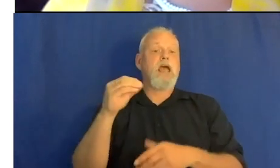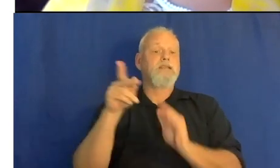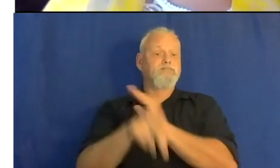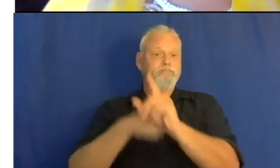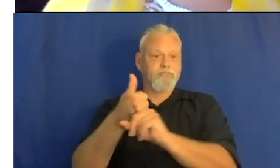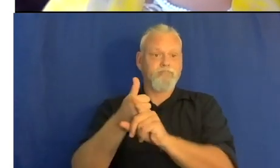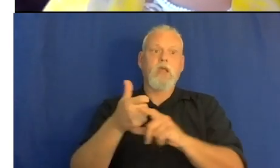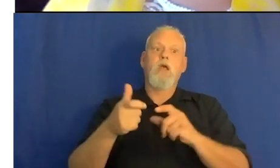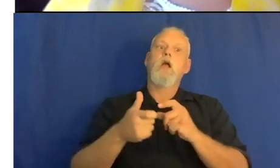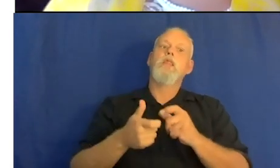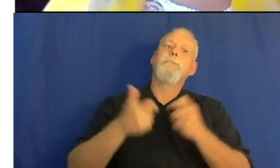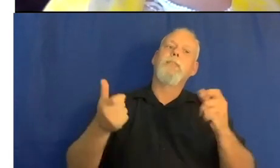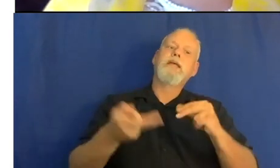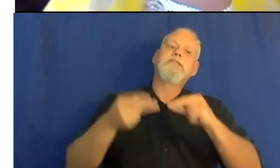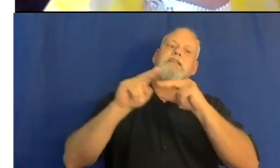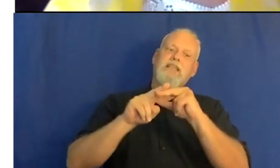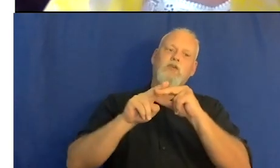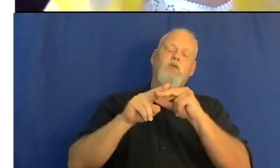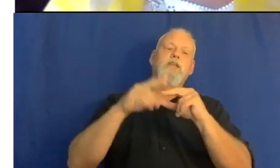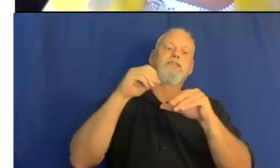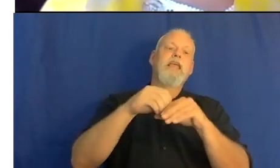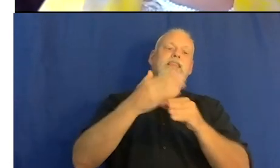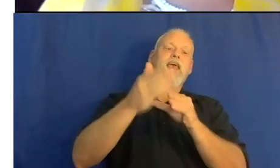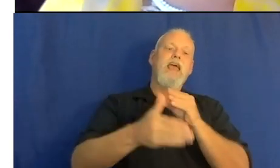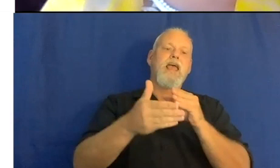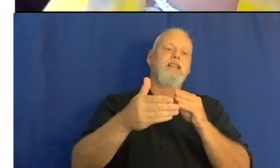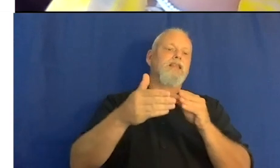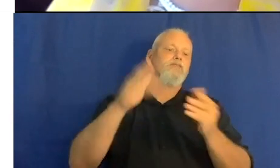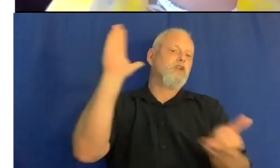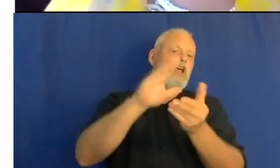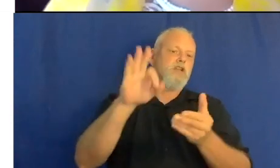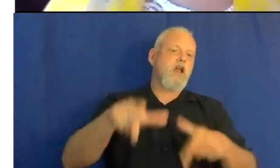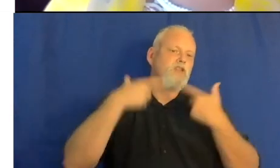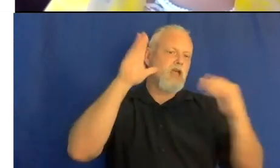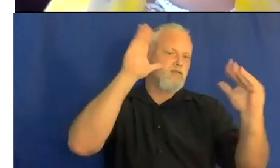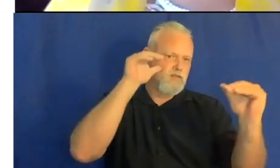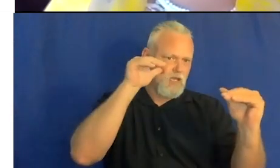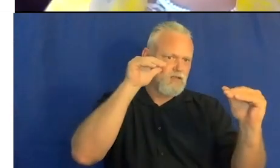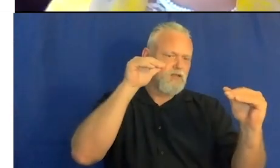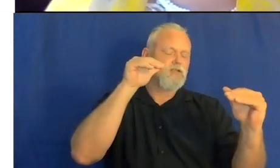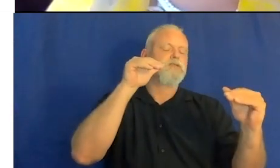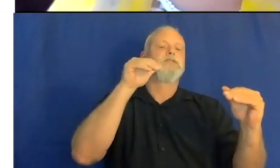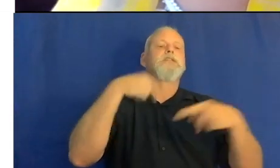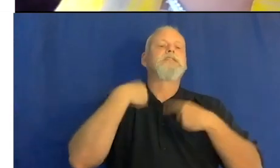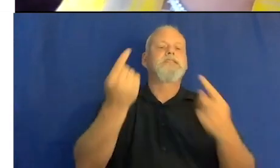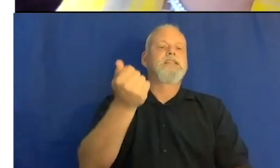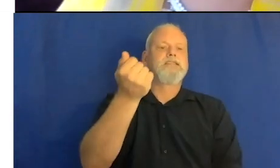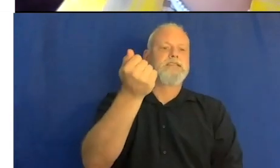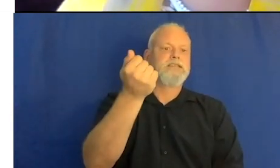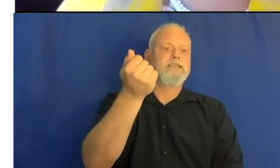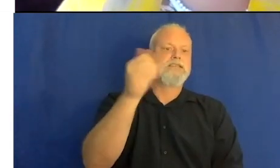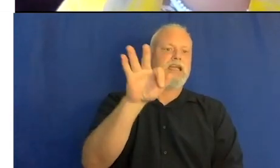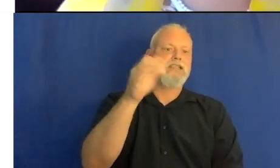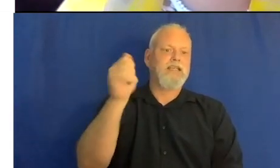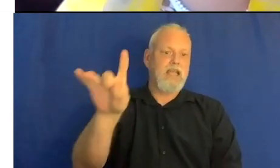in life expectancy since 1918, since World War I. We're losing an entire generation of Americans